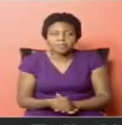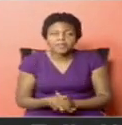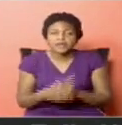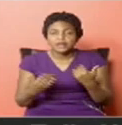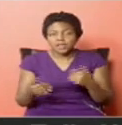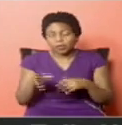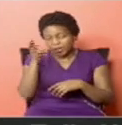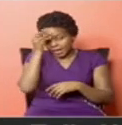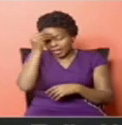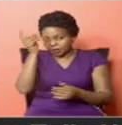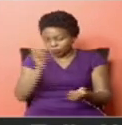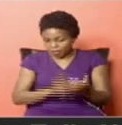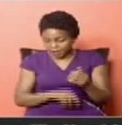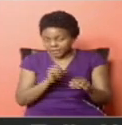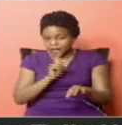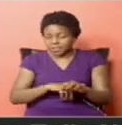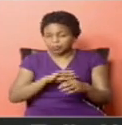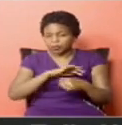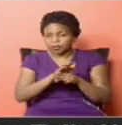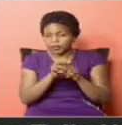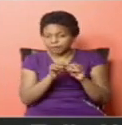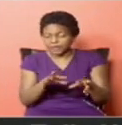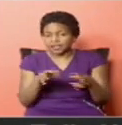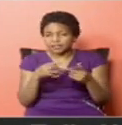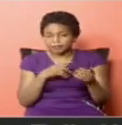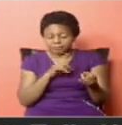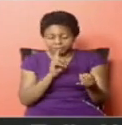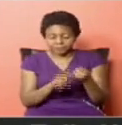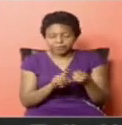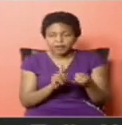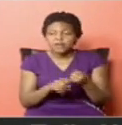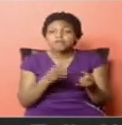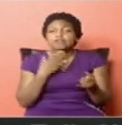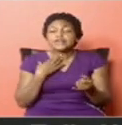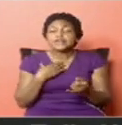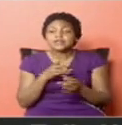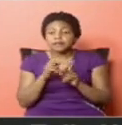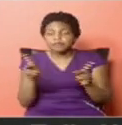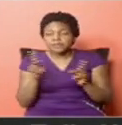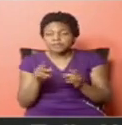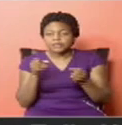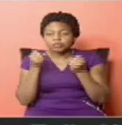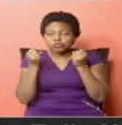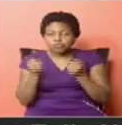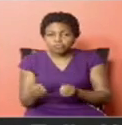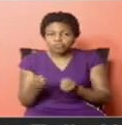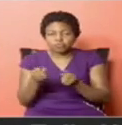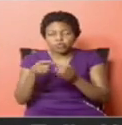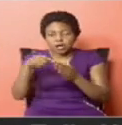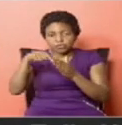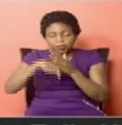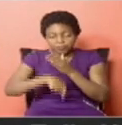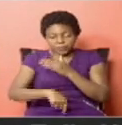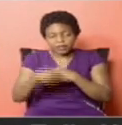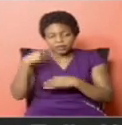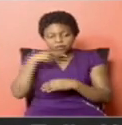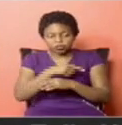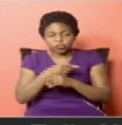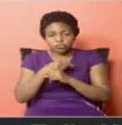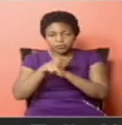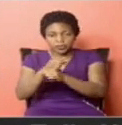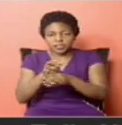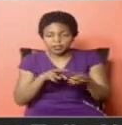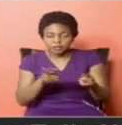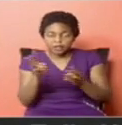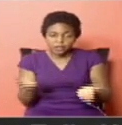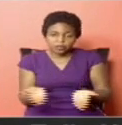learned a number of lessons during this time. One, we need a very strong, comprehensive social protection system to